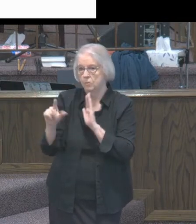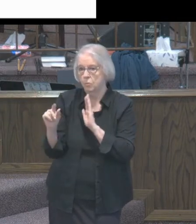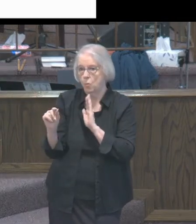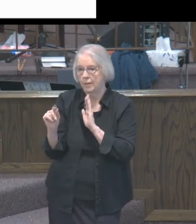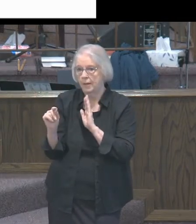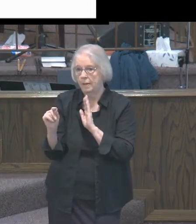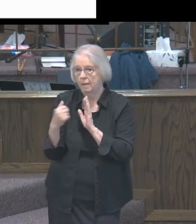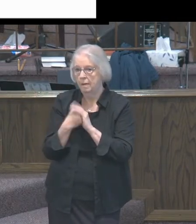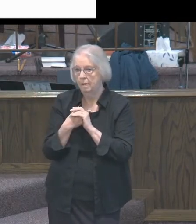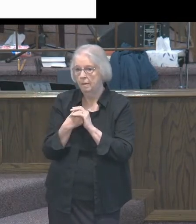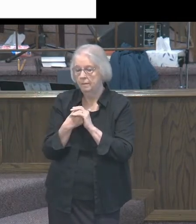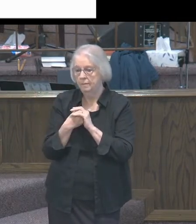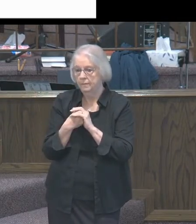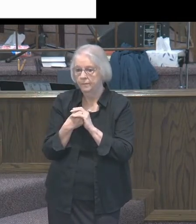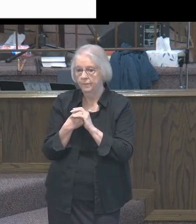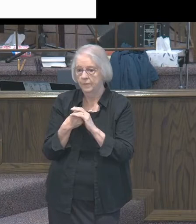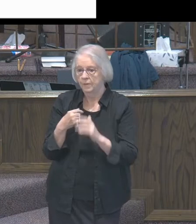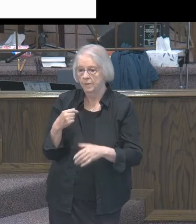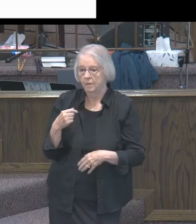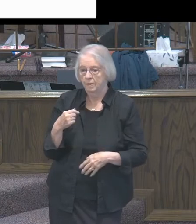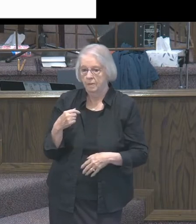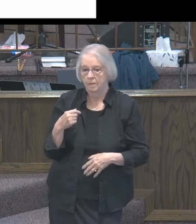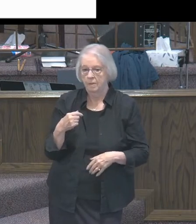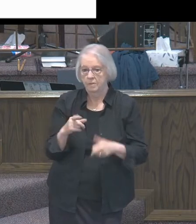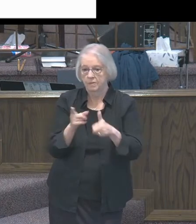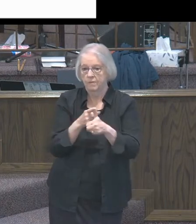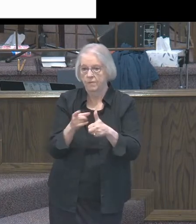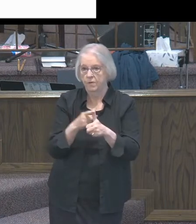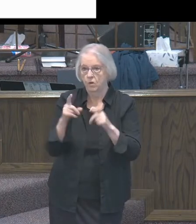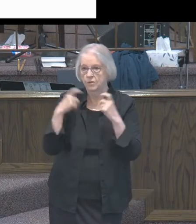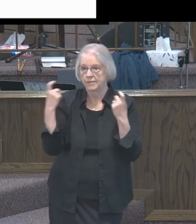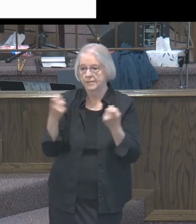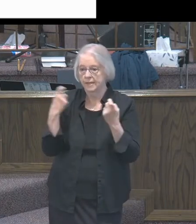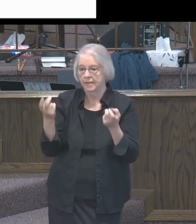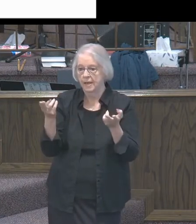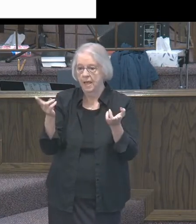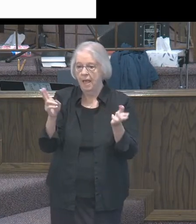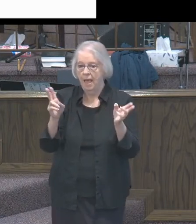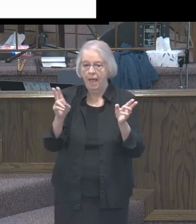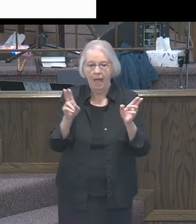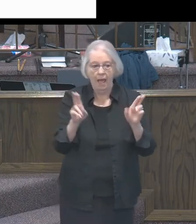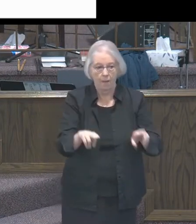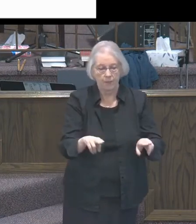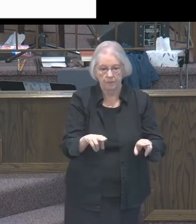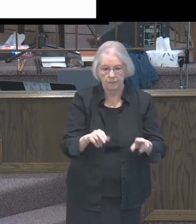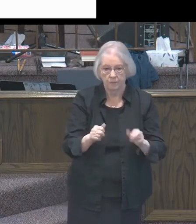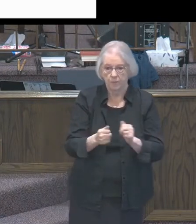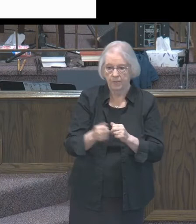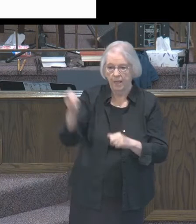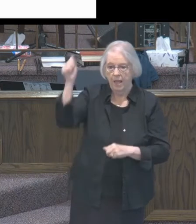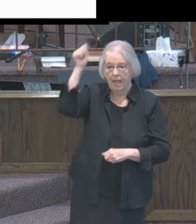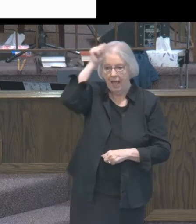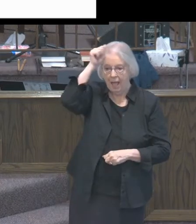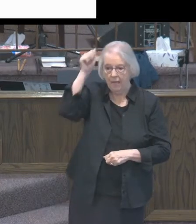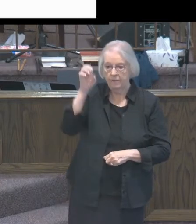resets that. But we're also going to see that Jesus is not going to just reset the bar. He's going to give you some tools. He's going to